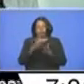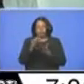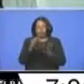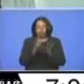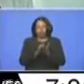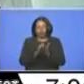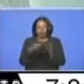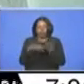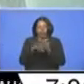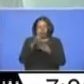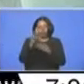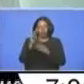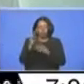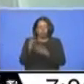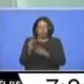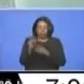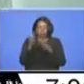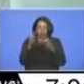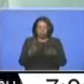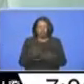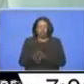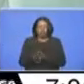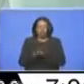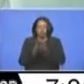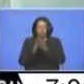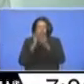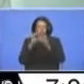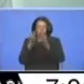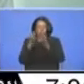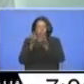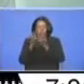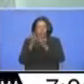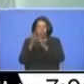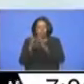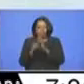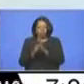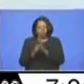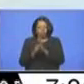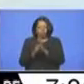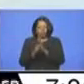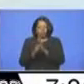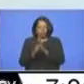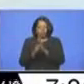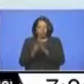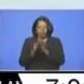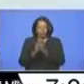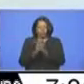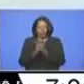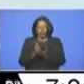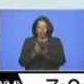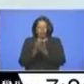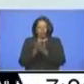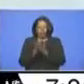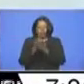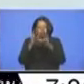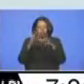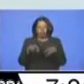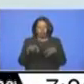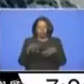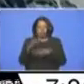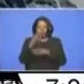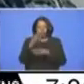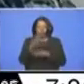members of the United Nations Humanitarian Relief Organization have been assisting displaced residents with necessities such as food and